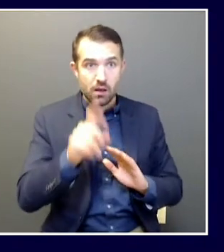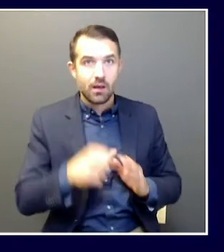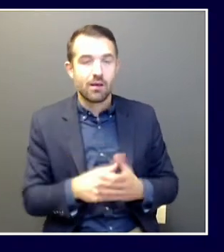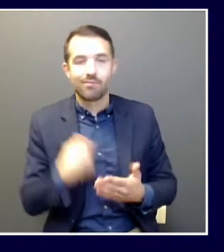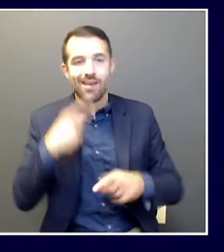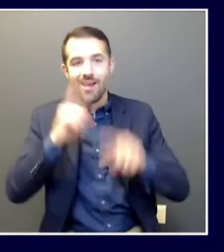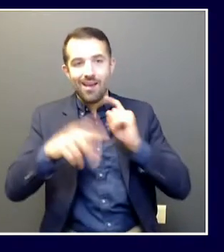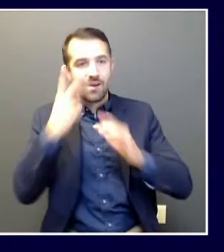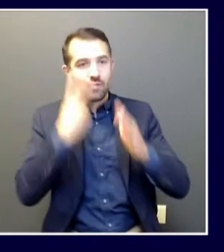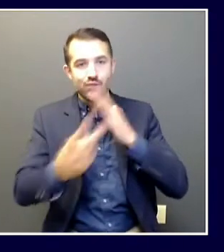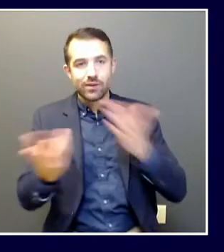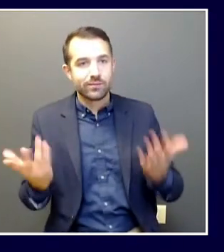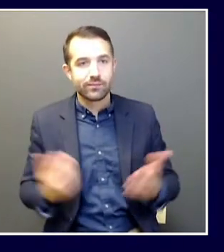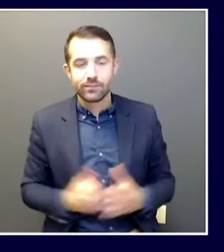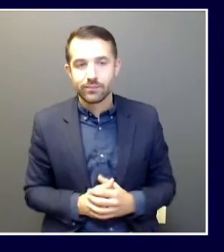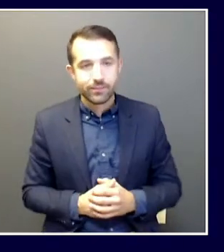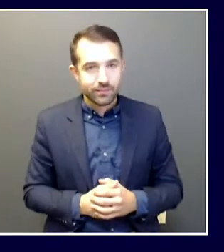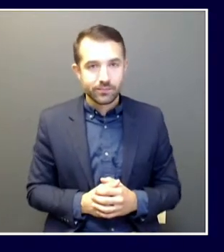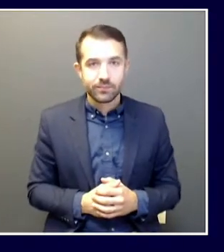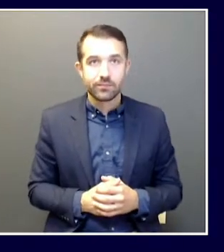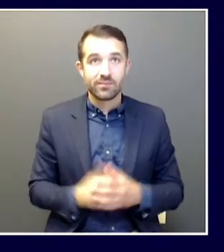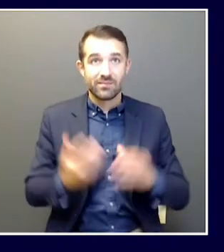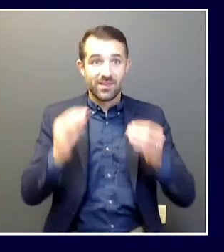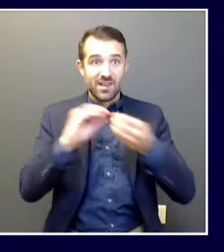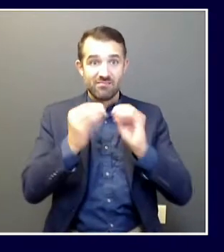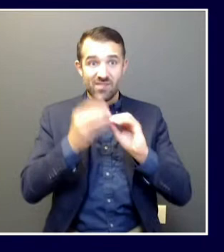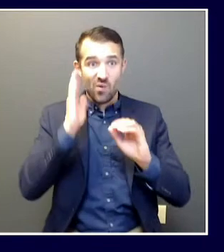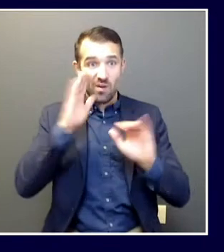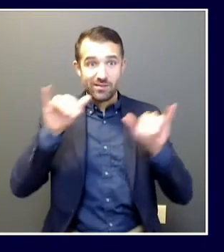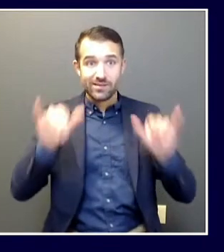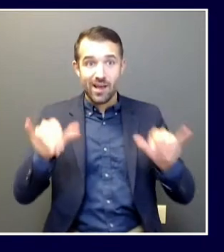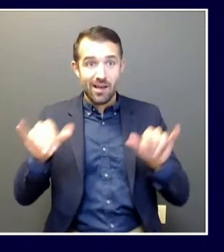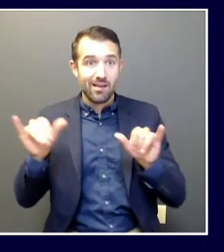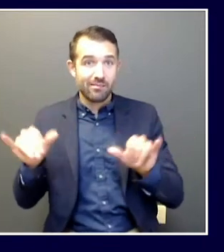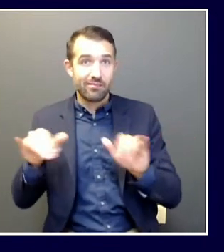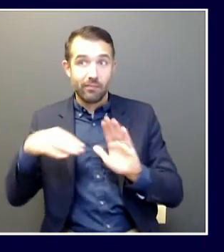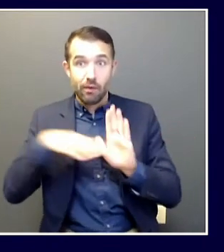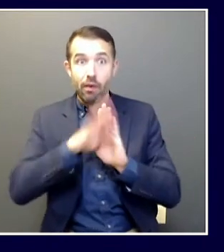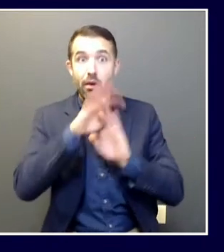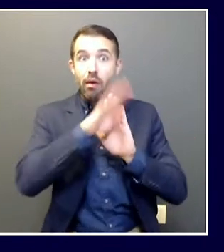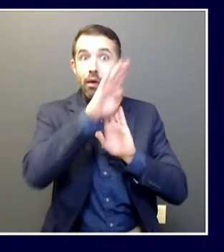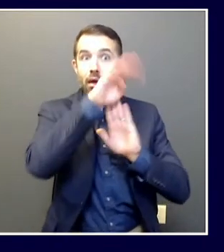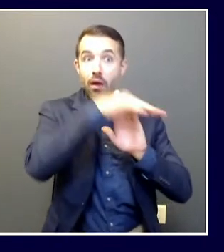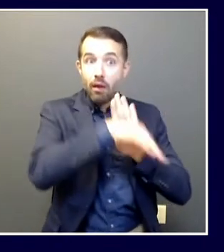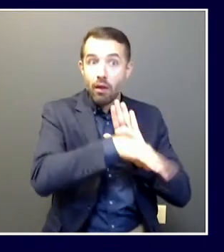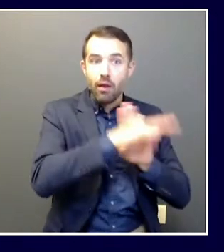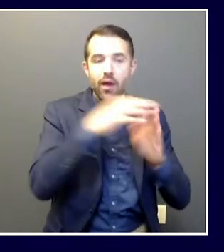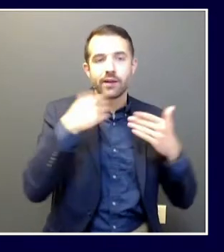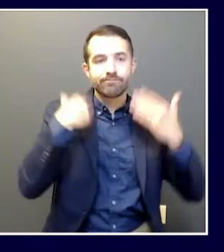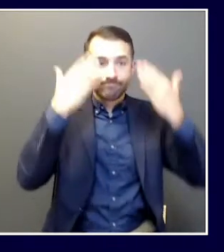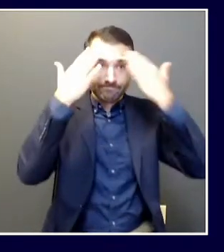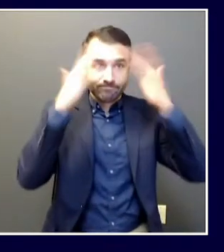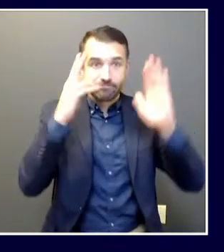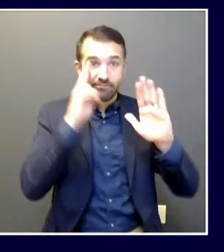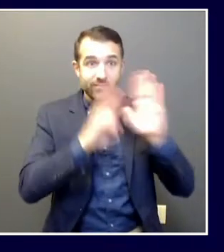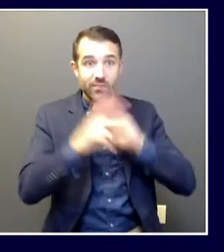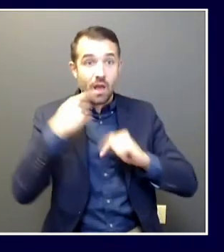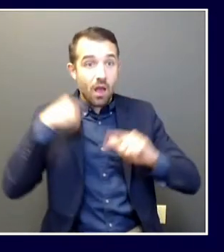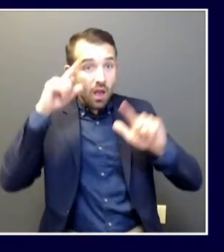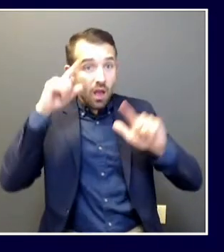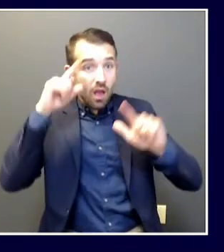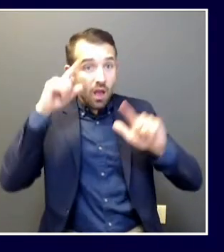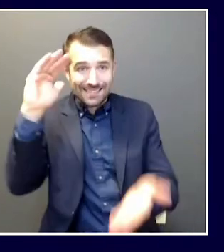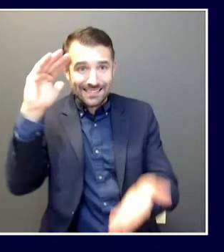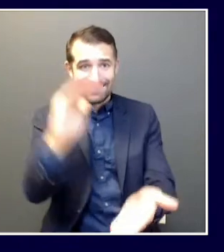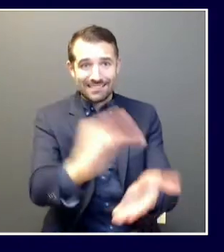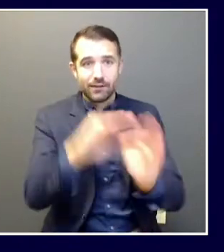things will go, if they will continue at the rate that they are, if they will, as we hope, they might take a downward turn, or heaven